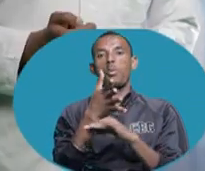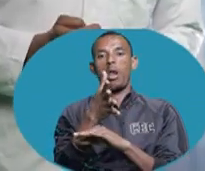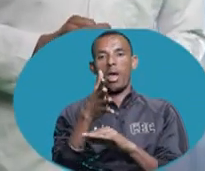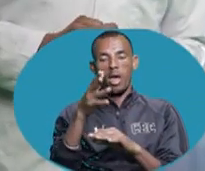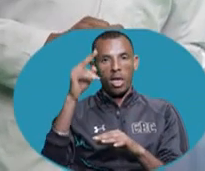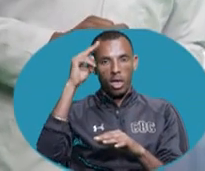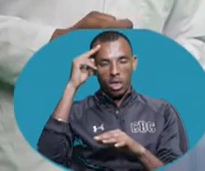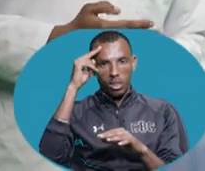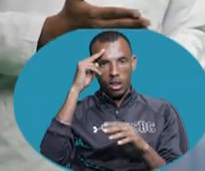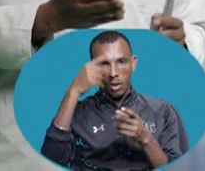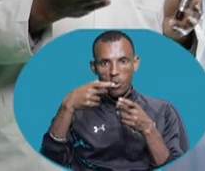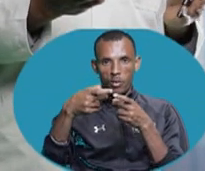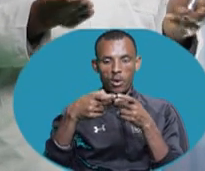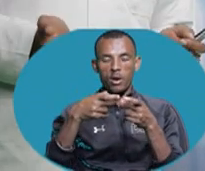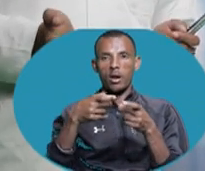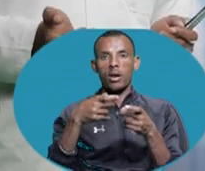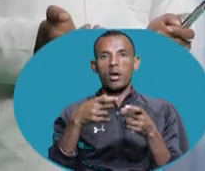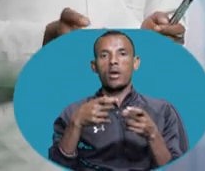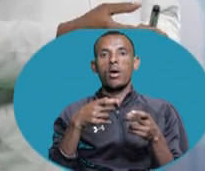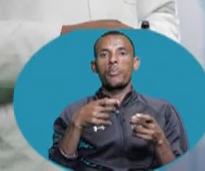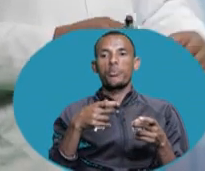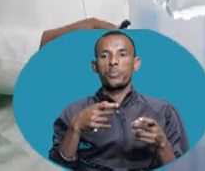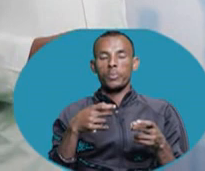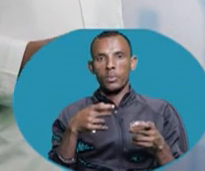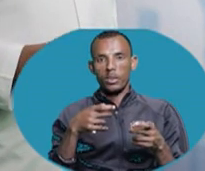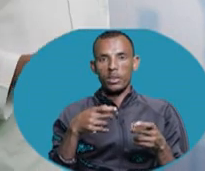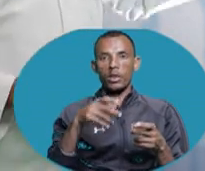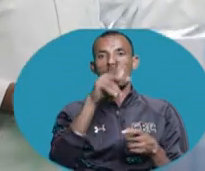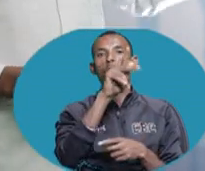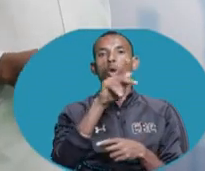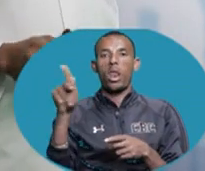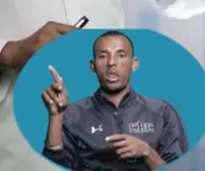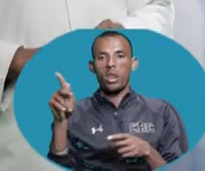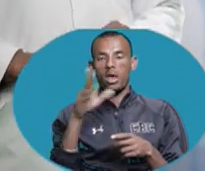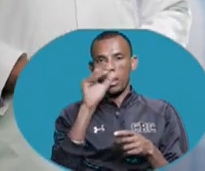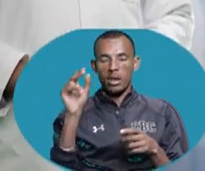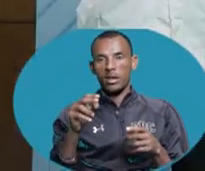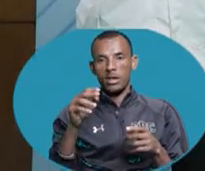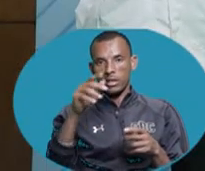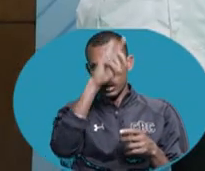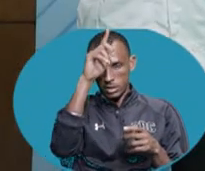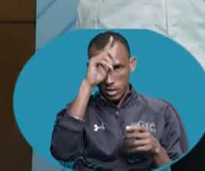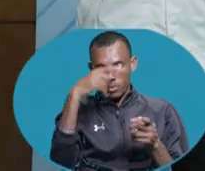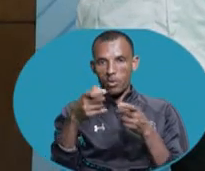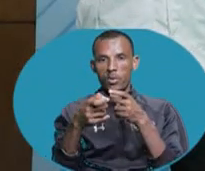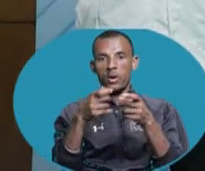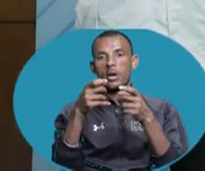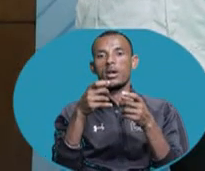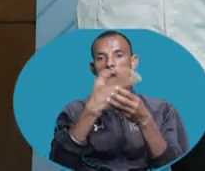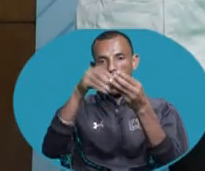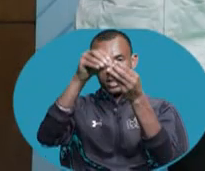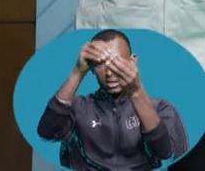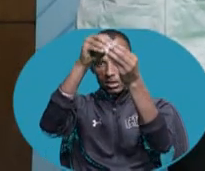Hitler conquered Poland. The Nazi conquest of Poland led to Second World War, or